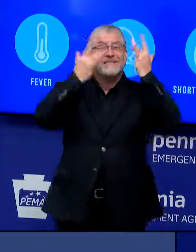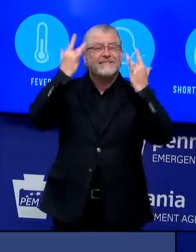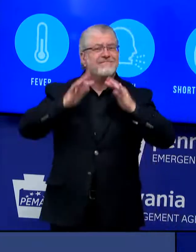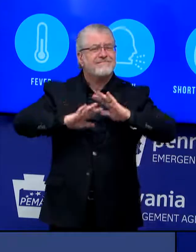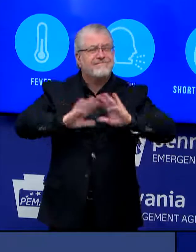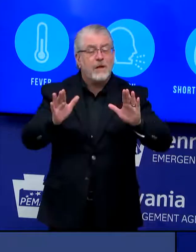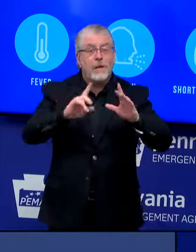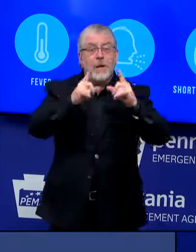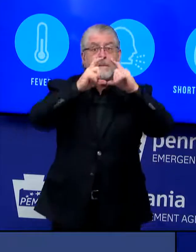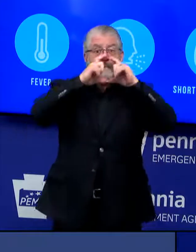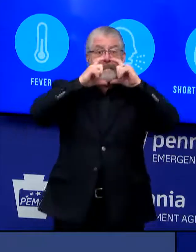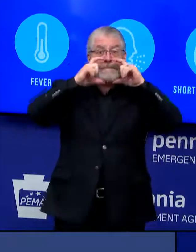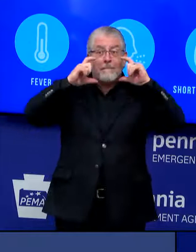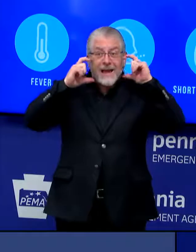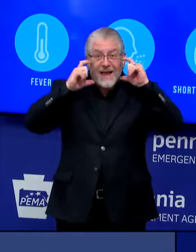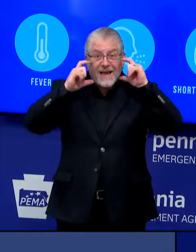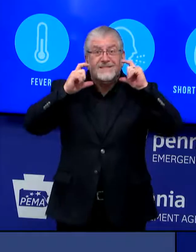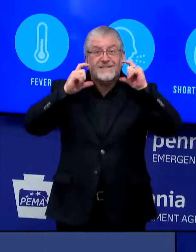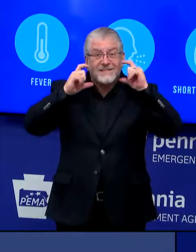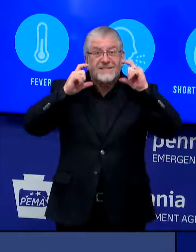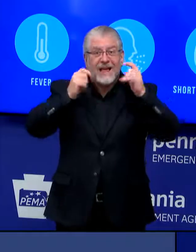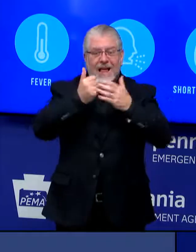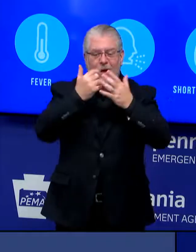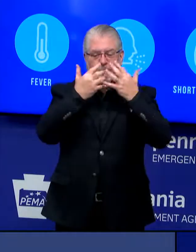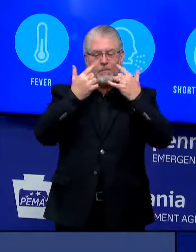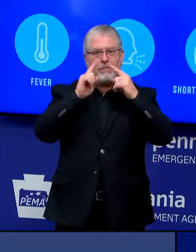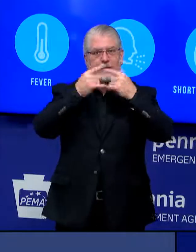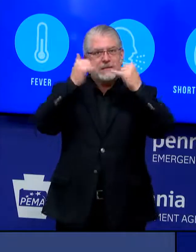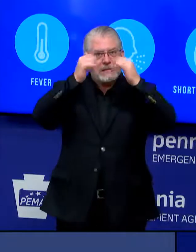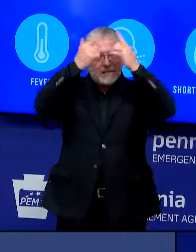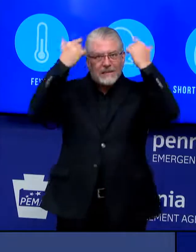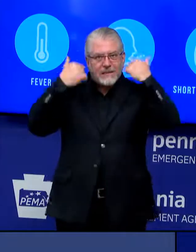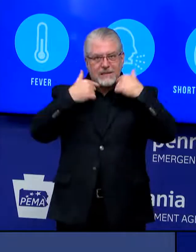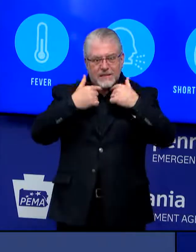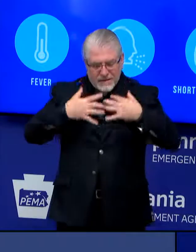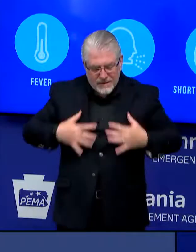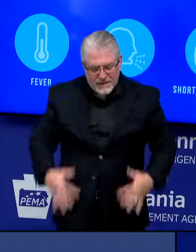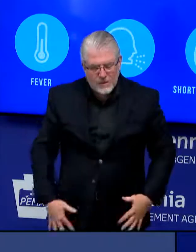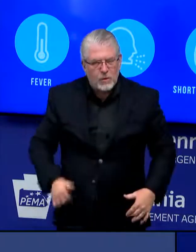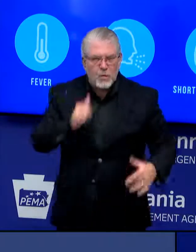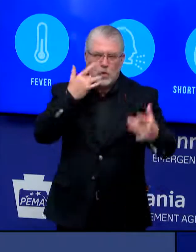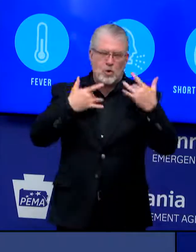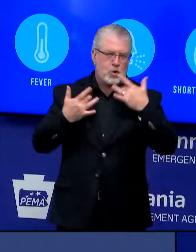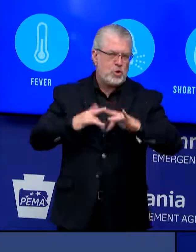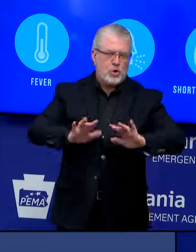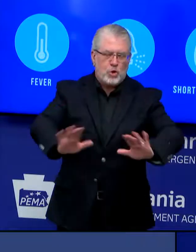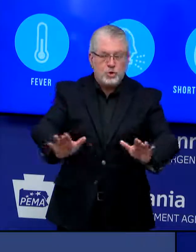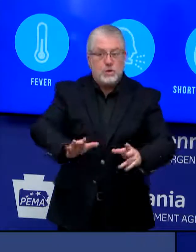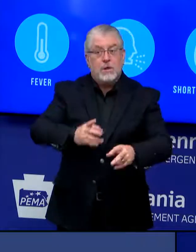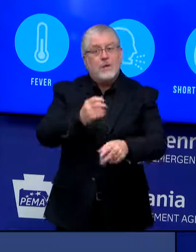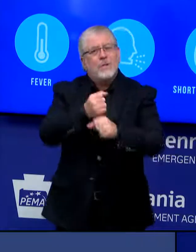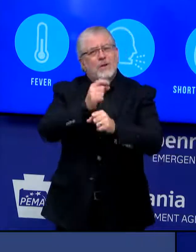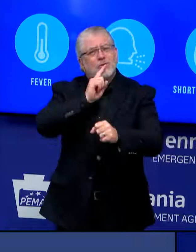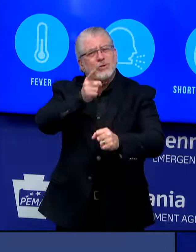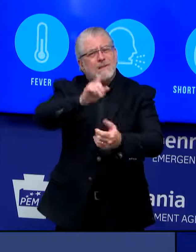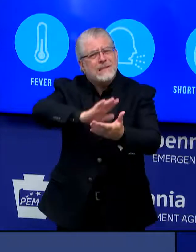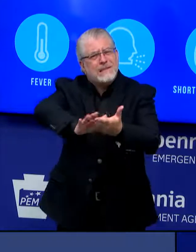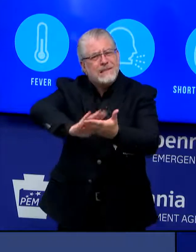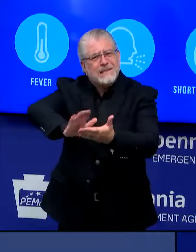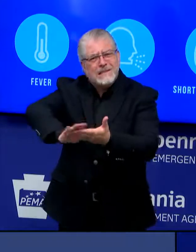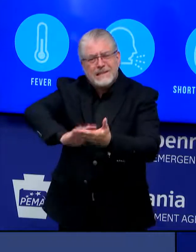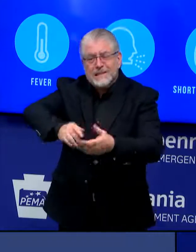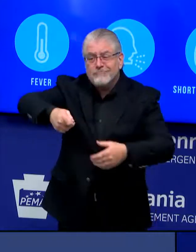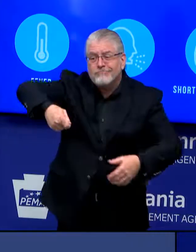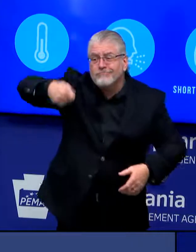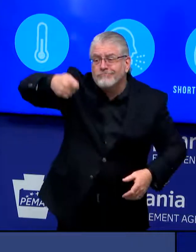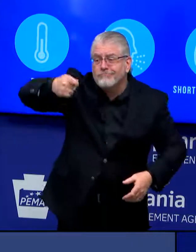frequently. Practicing these everyday prevention measures can help slow the spread